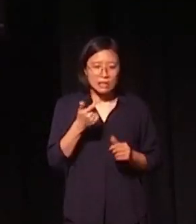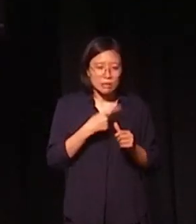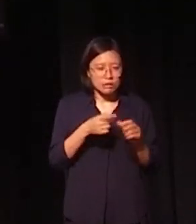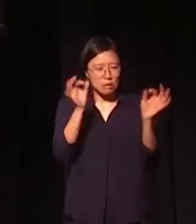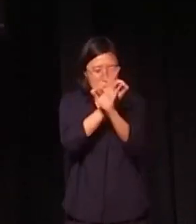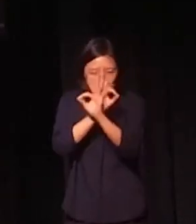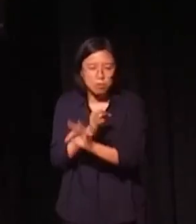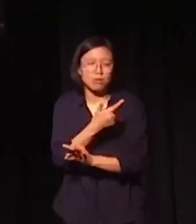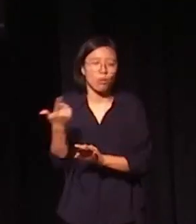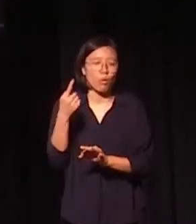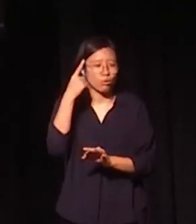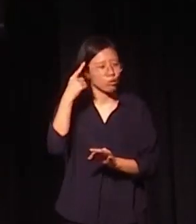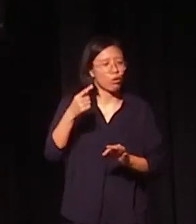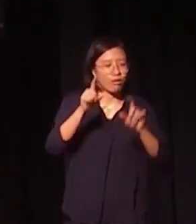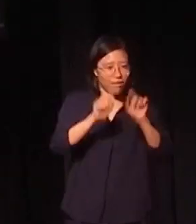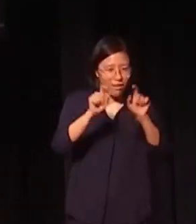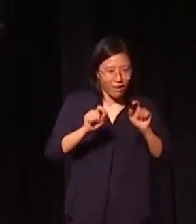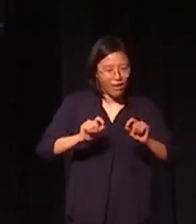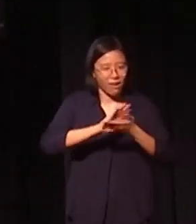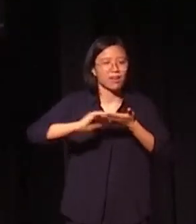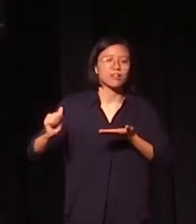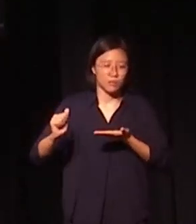quite often start with these slides,